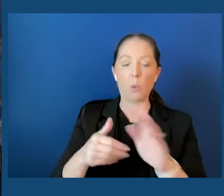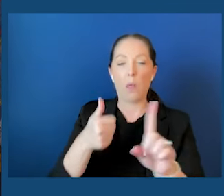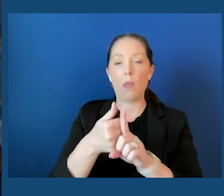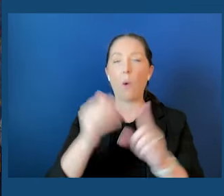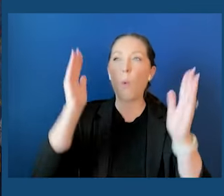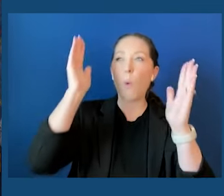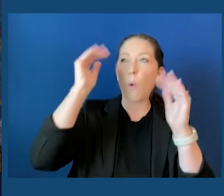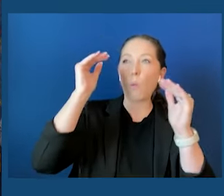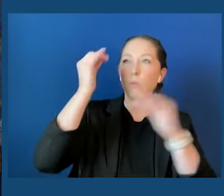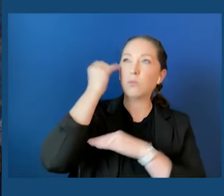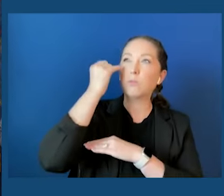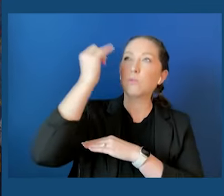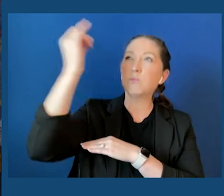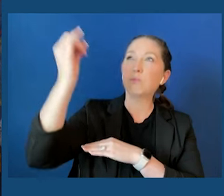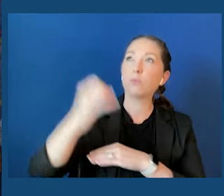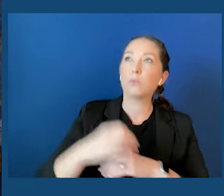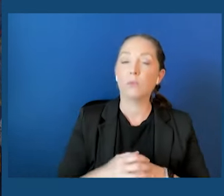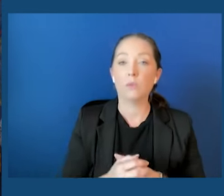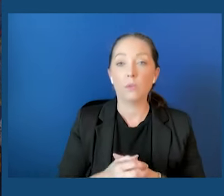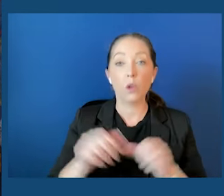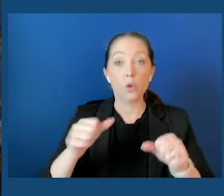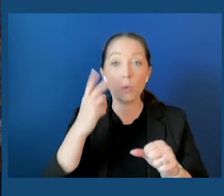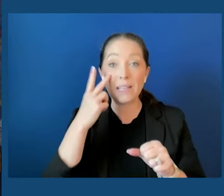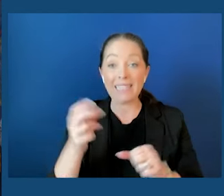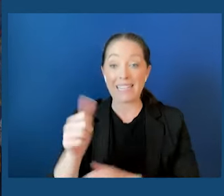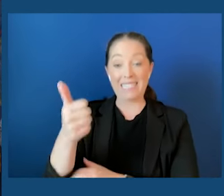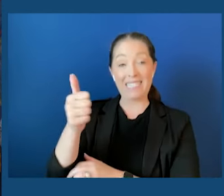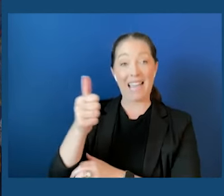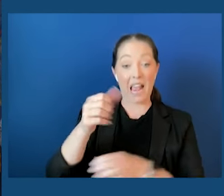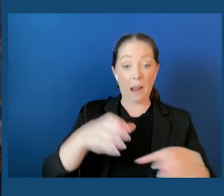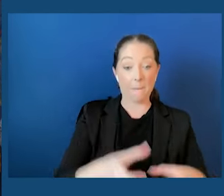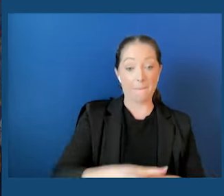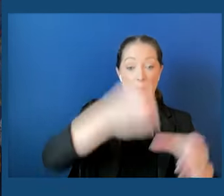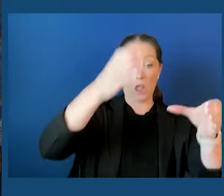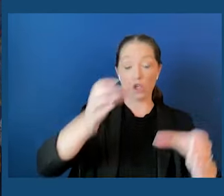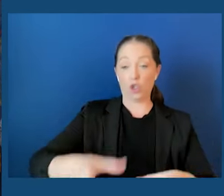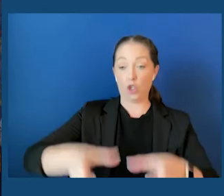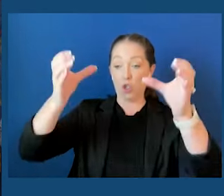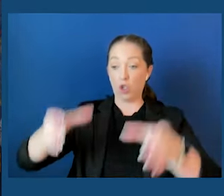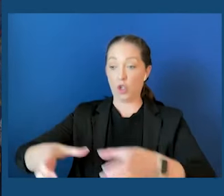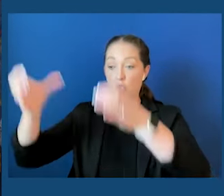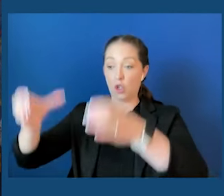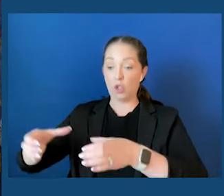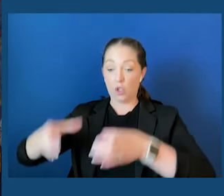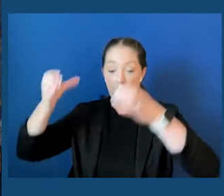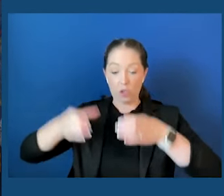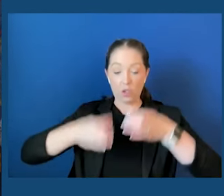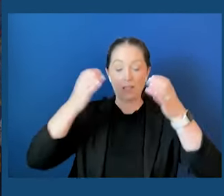see, it contains 10 interconnected pillars inscribed with the names of the 10 victims.